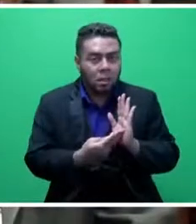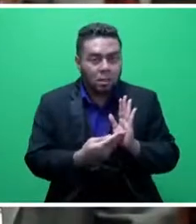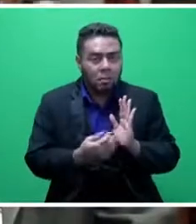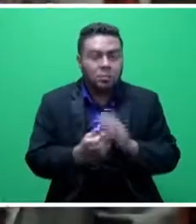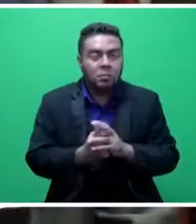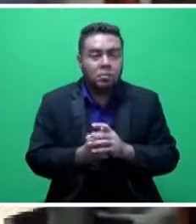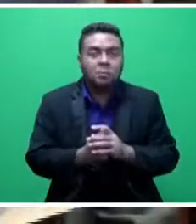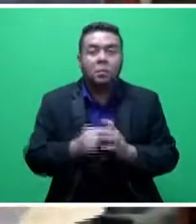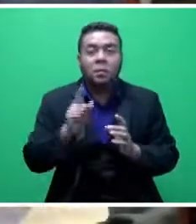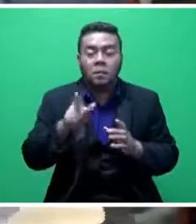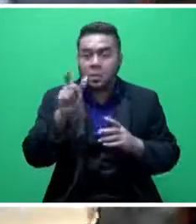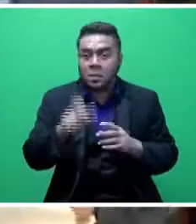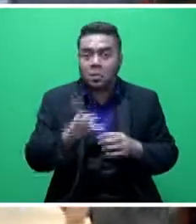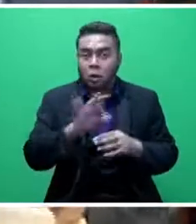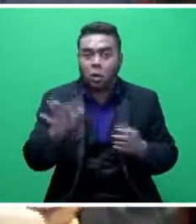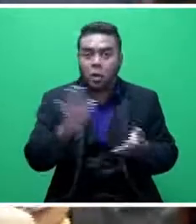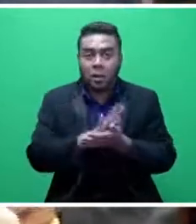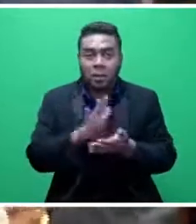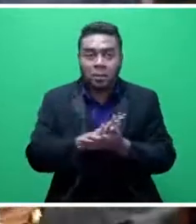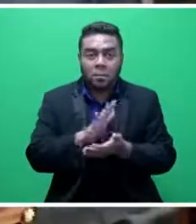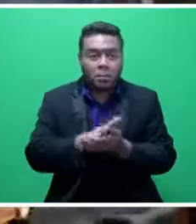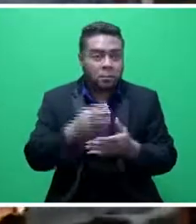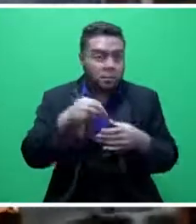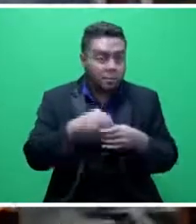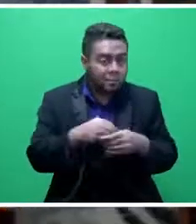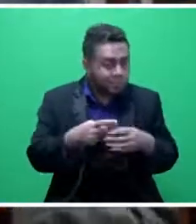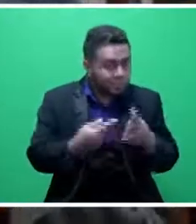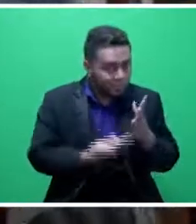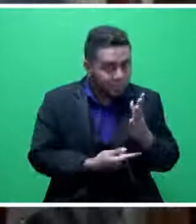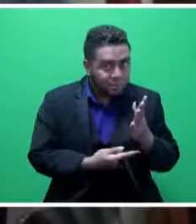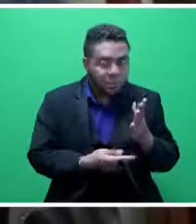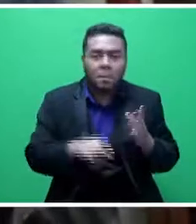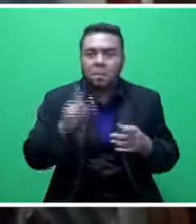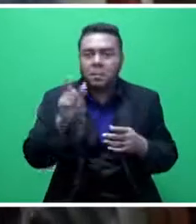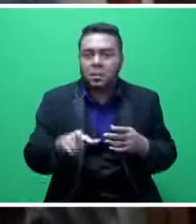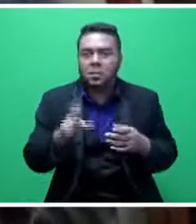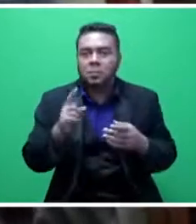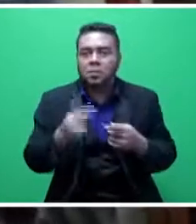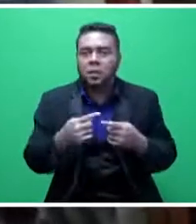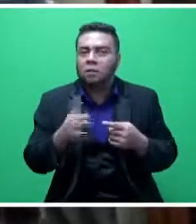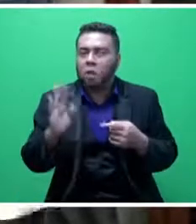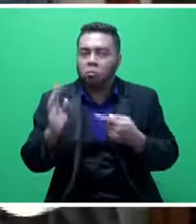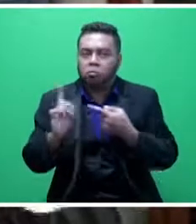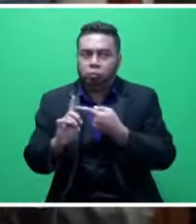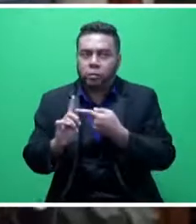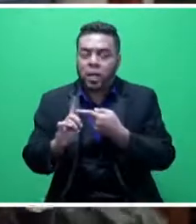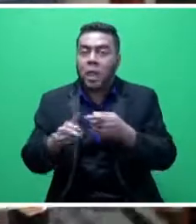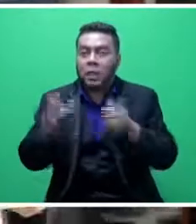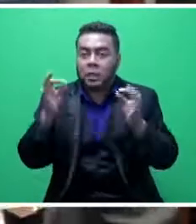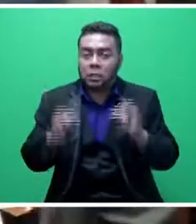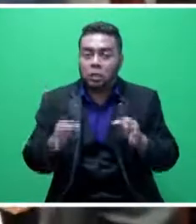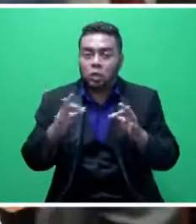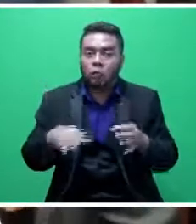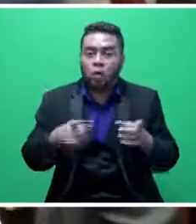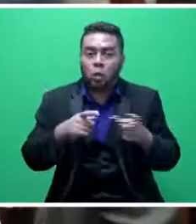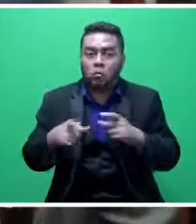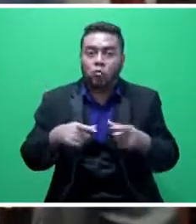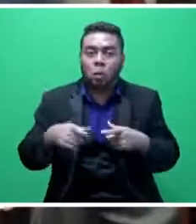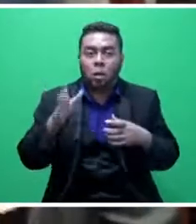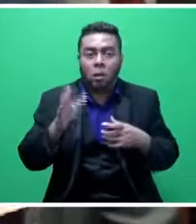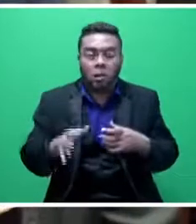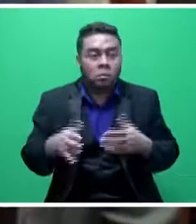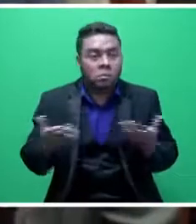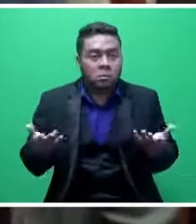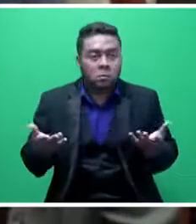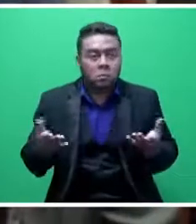process, if a person is dissatisfied with the decision of the controller, the person may instead first lodge an objection to the decision of the controller. However, if the person